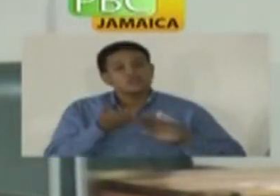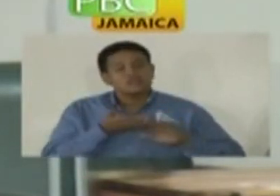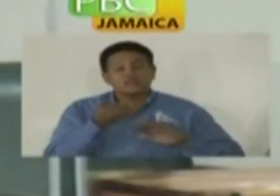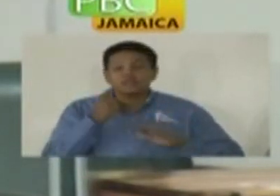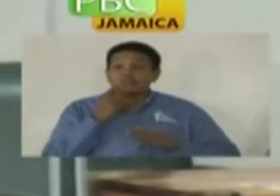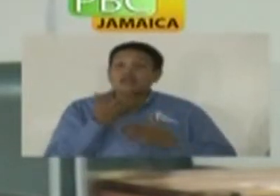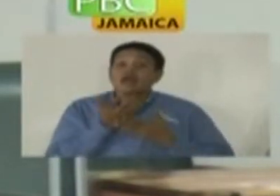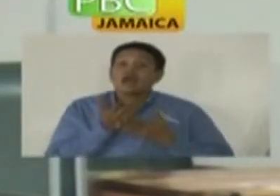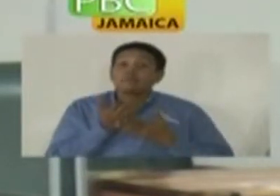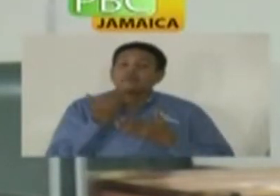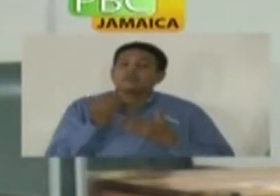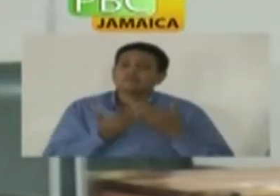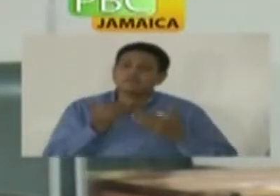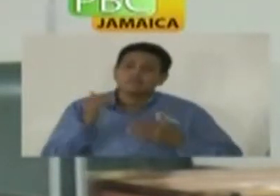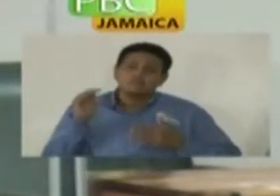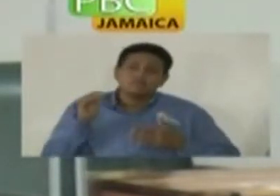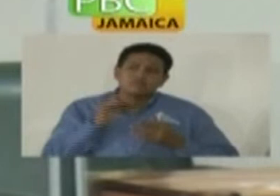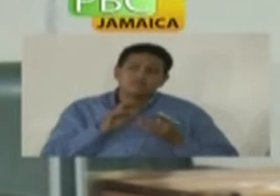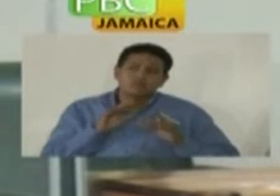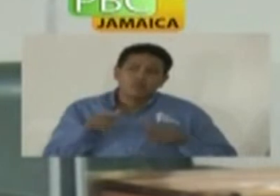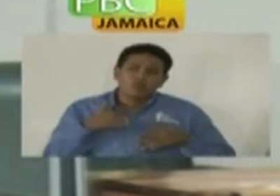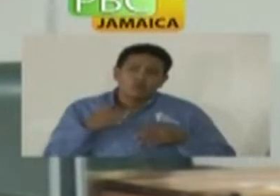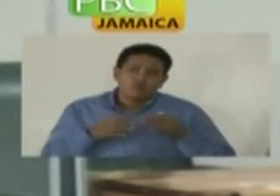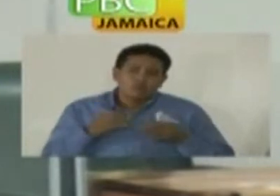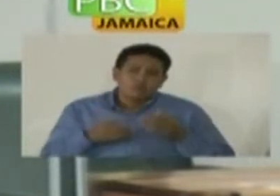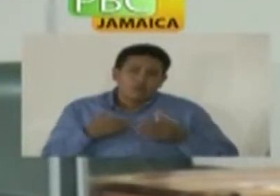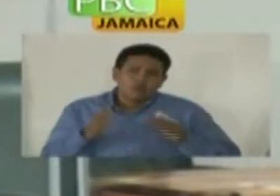appeal proceedings relating